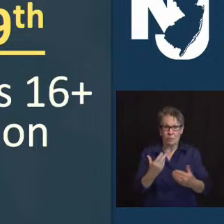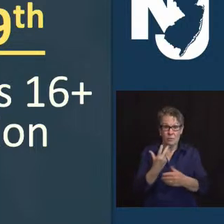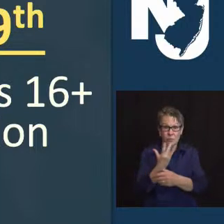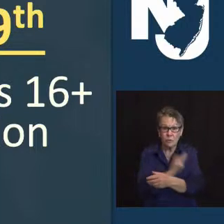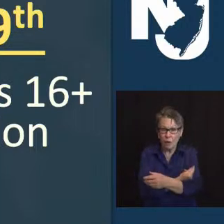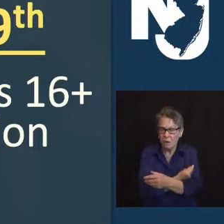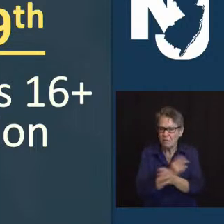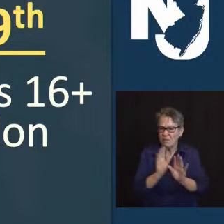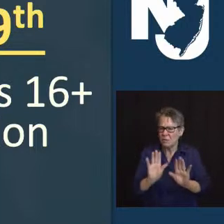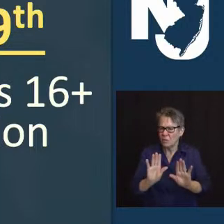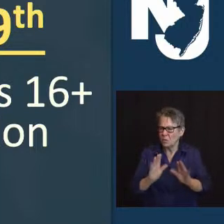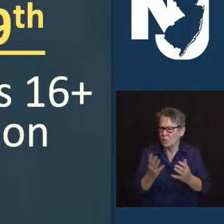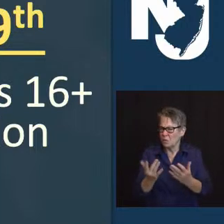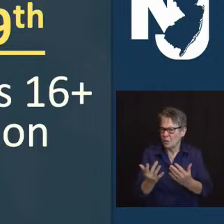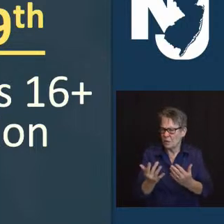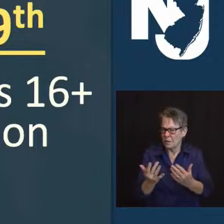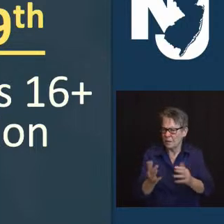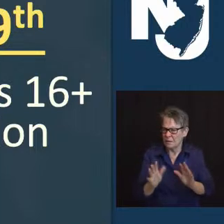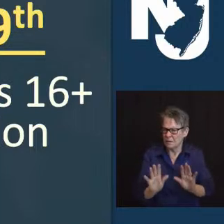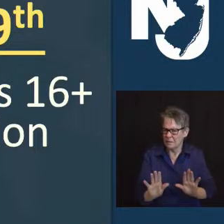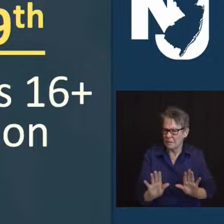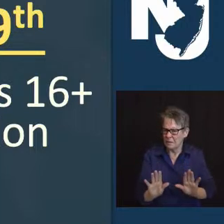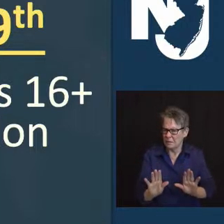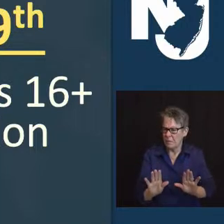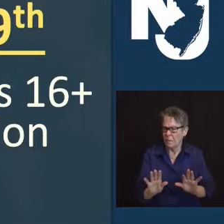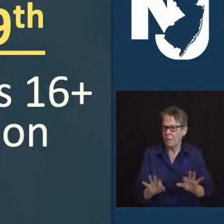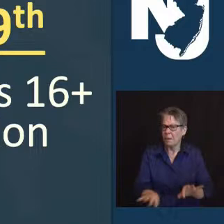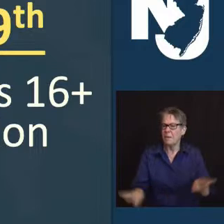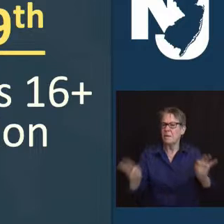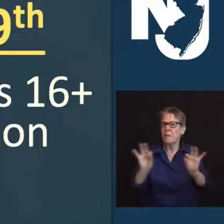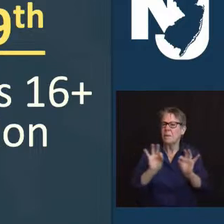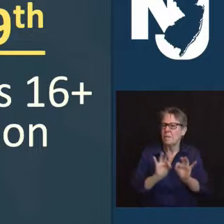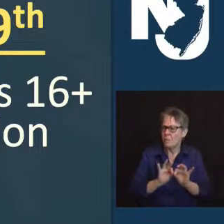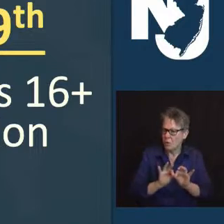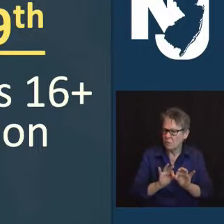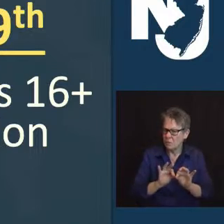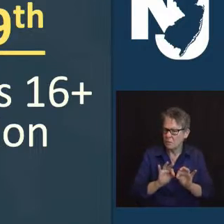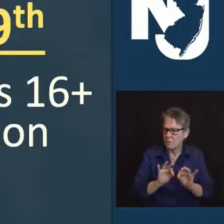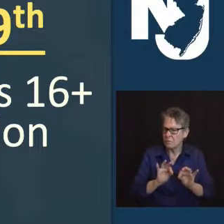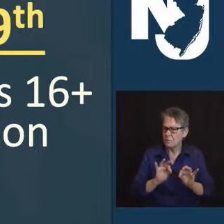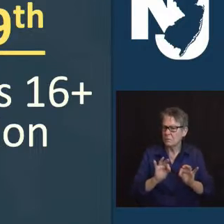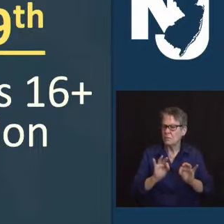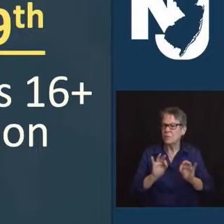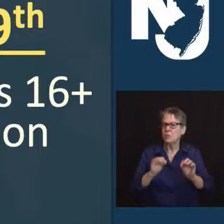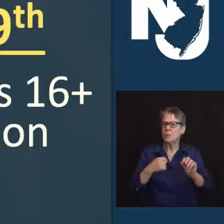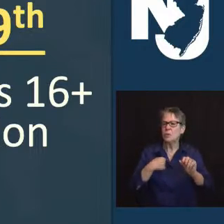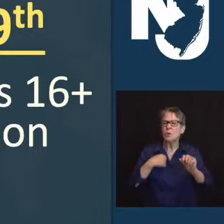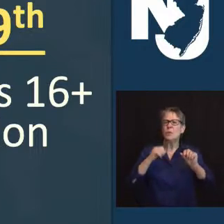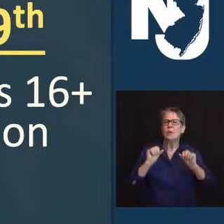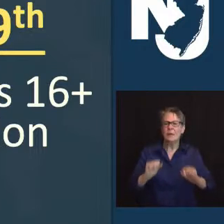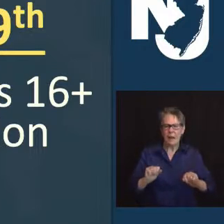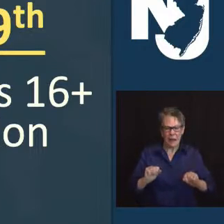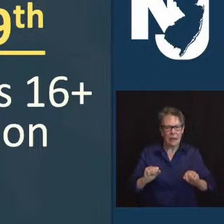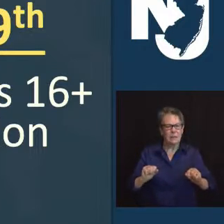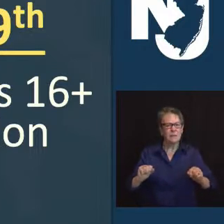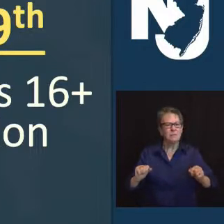1st to April 19th. And at that point, make this available to anyone who